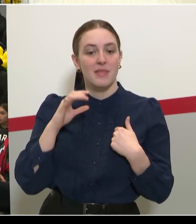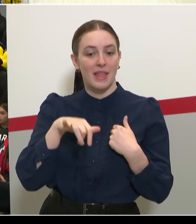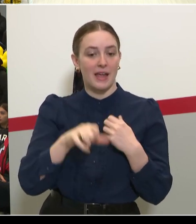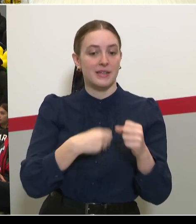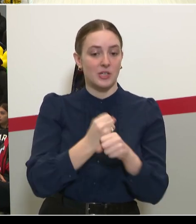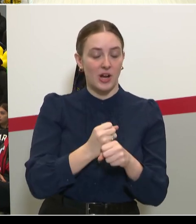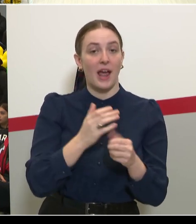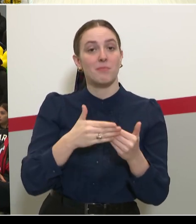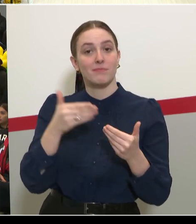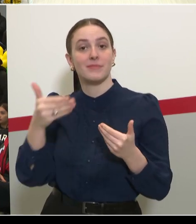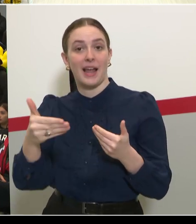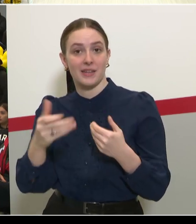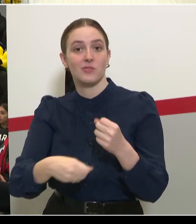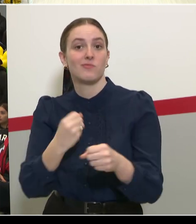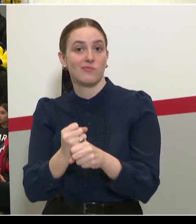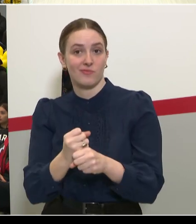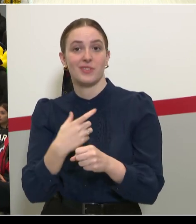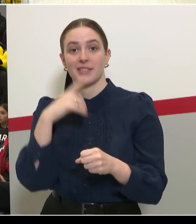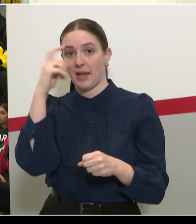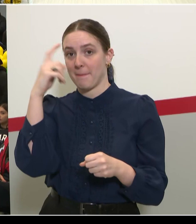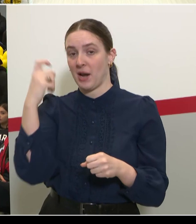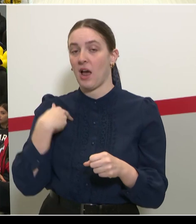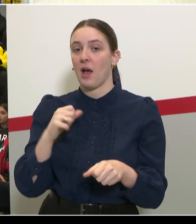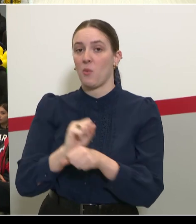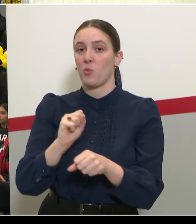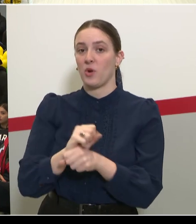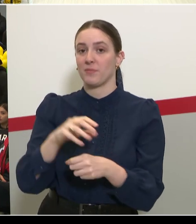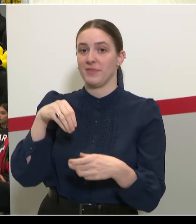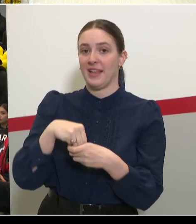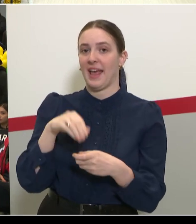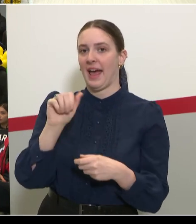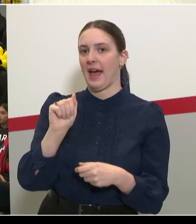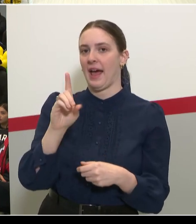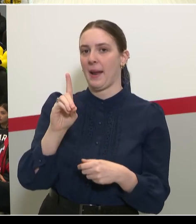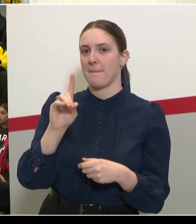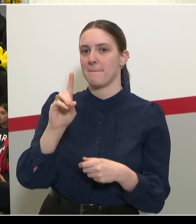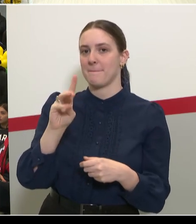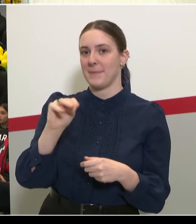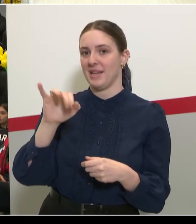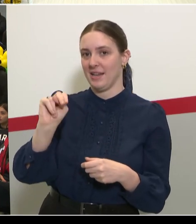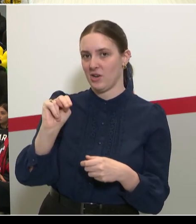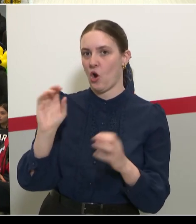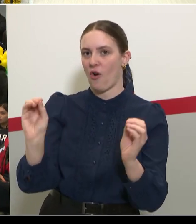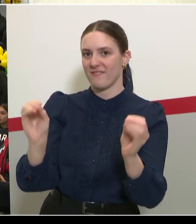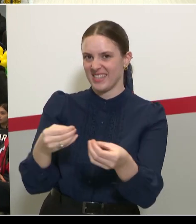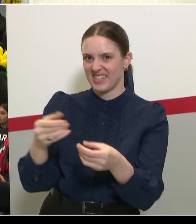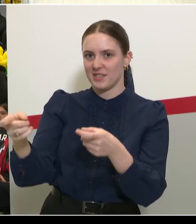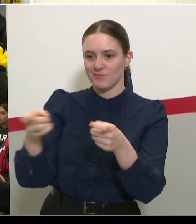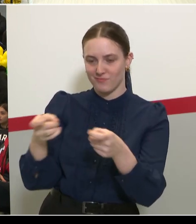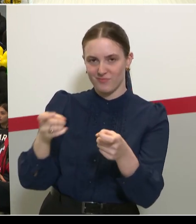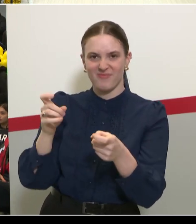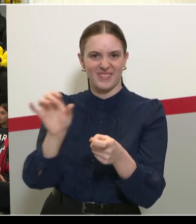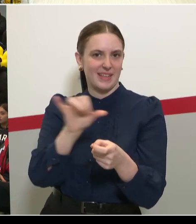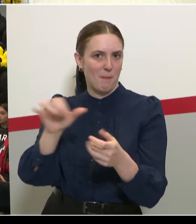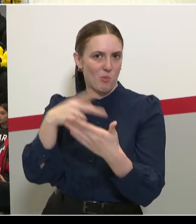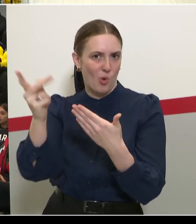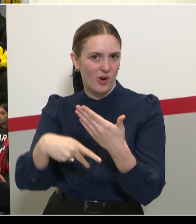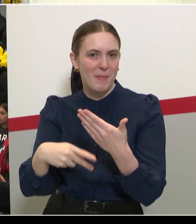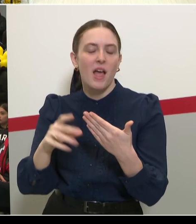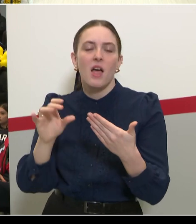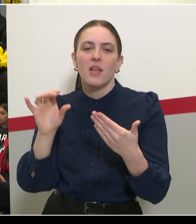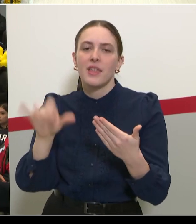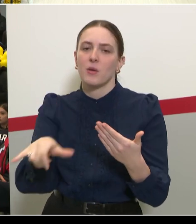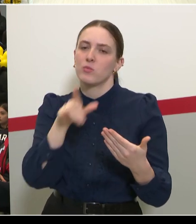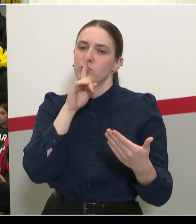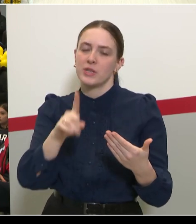to work in the administrative offices of the program. That was even more gratifying for me because I had a chance